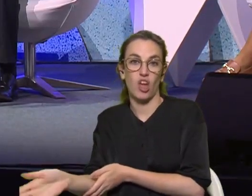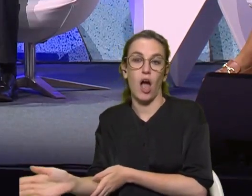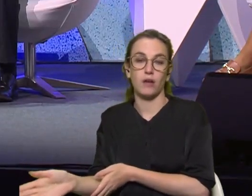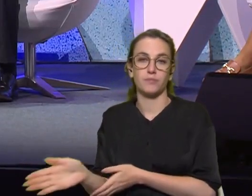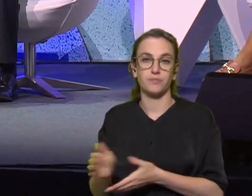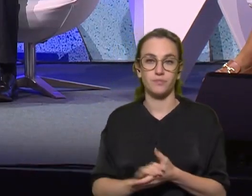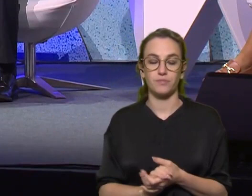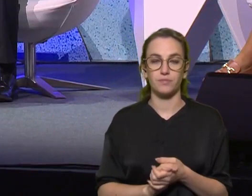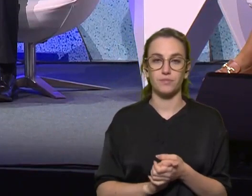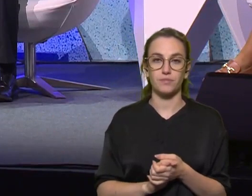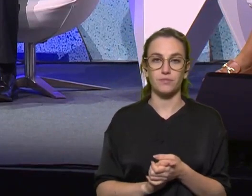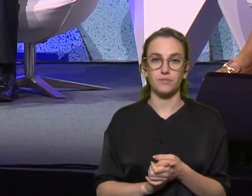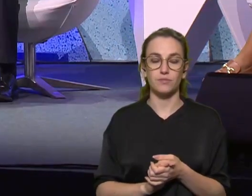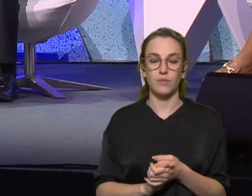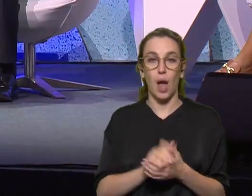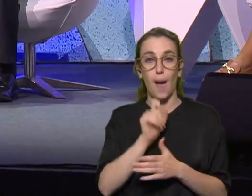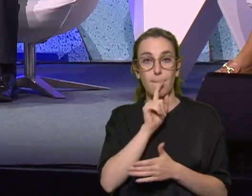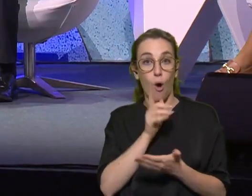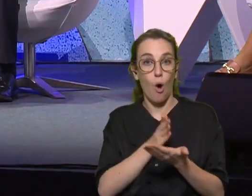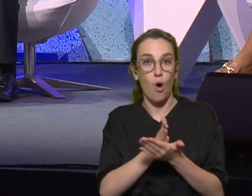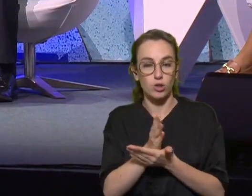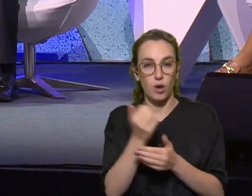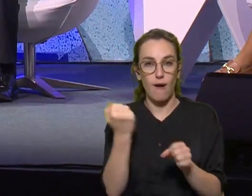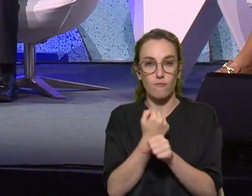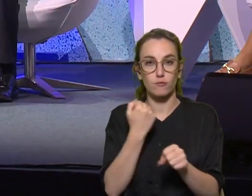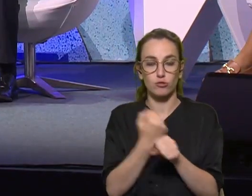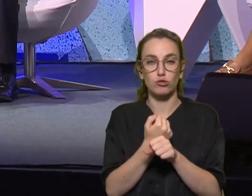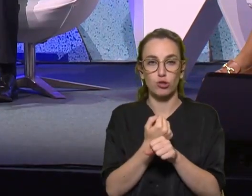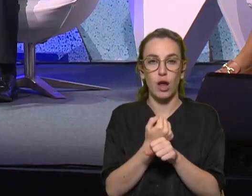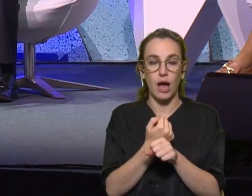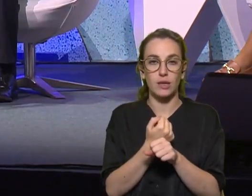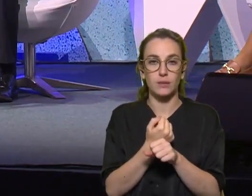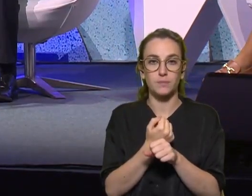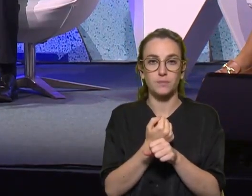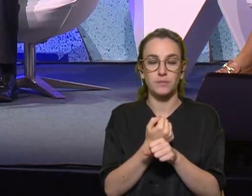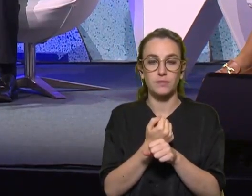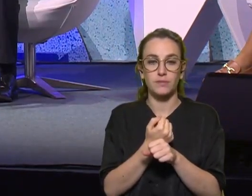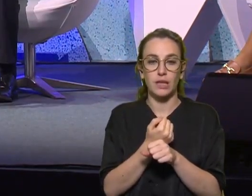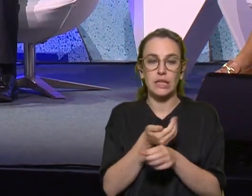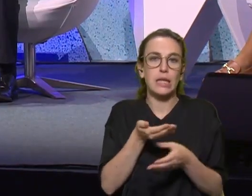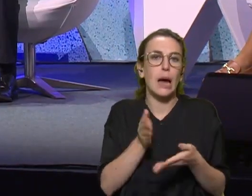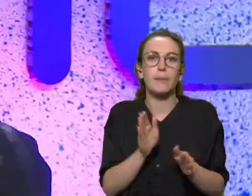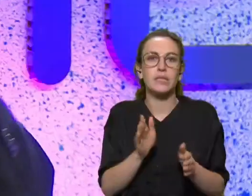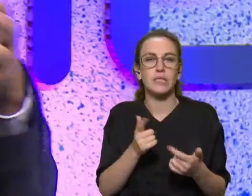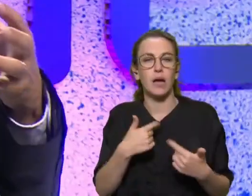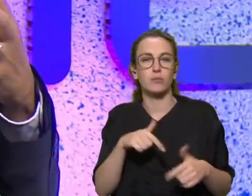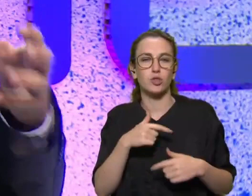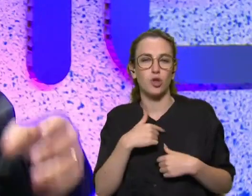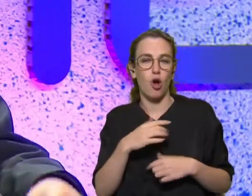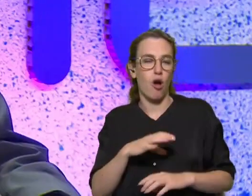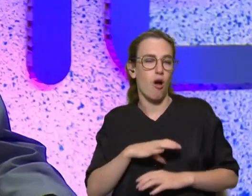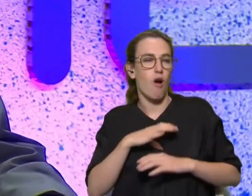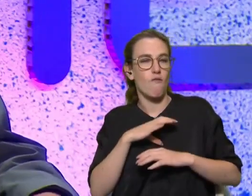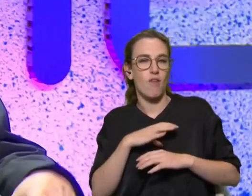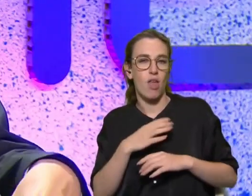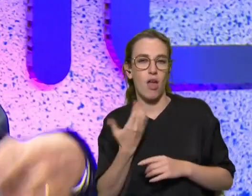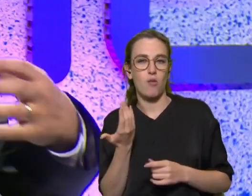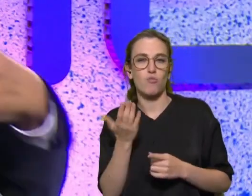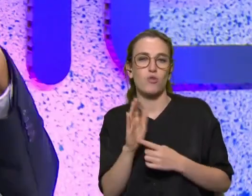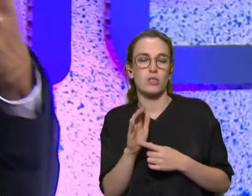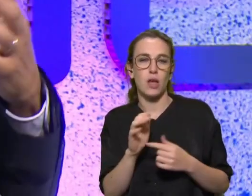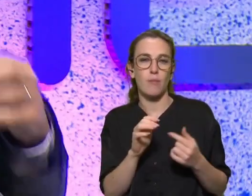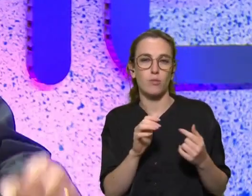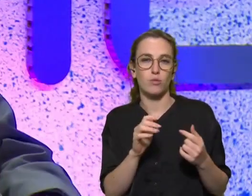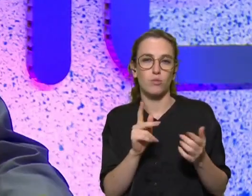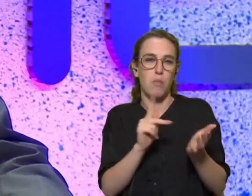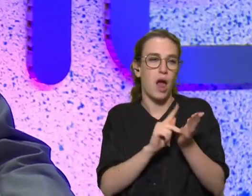can continue to work. And it continues to work because decentralized. We don't have to rely on an